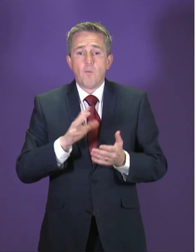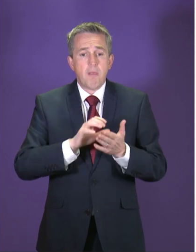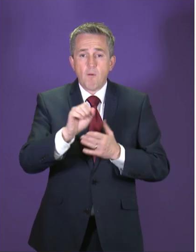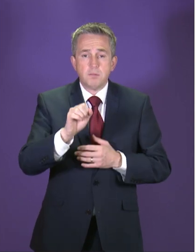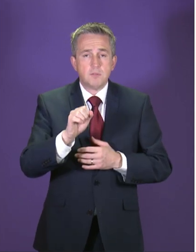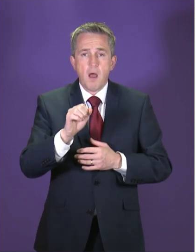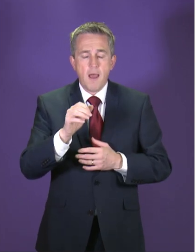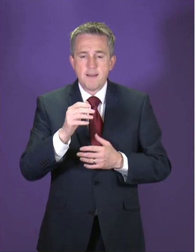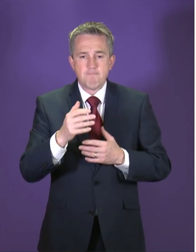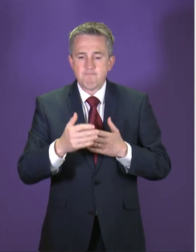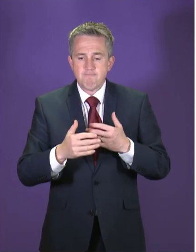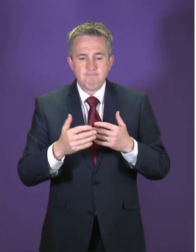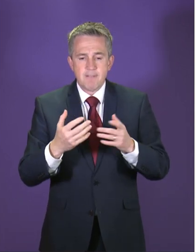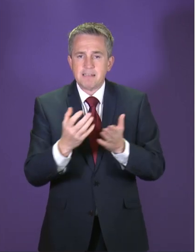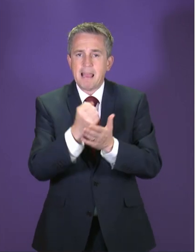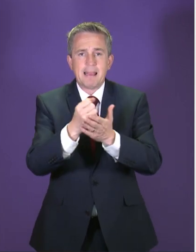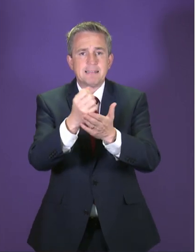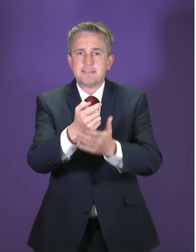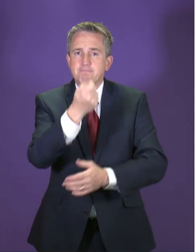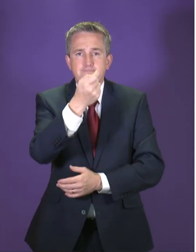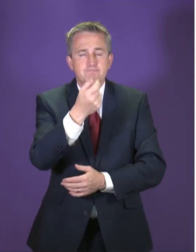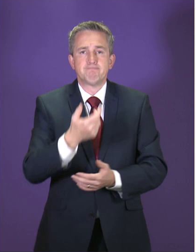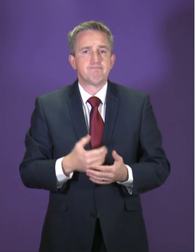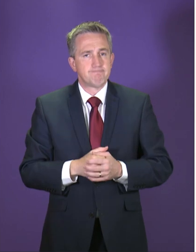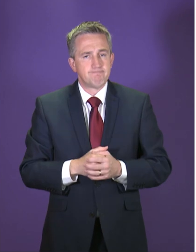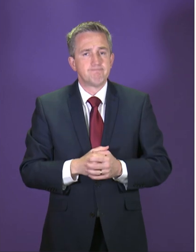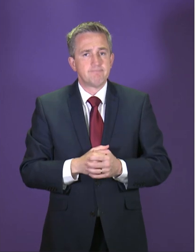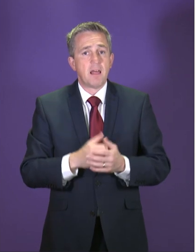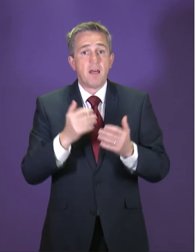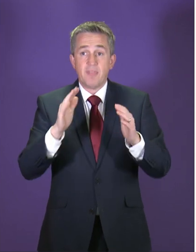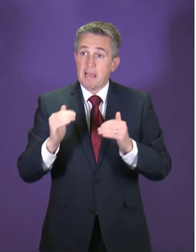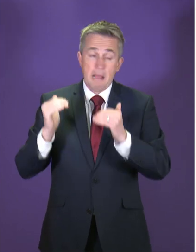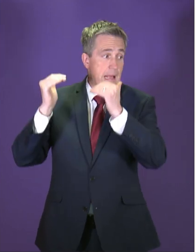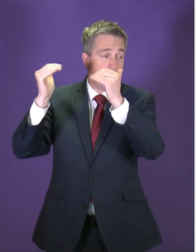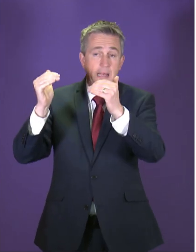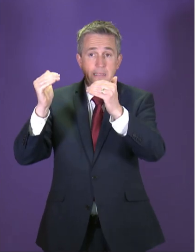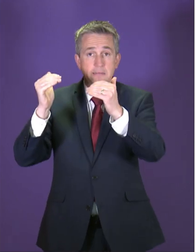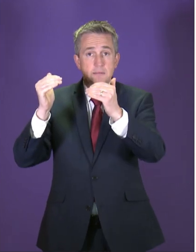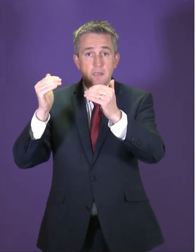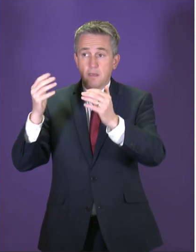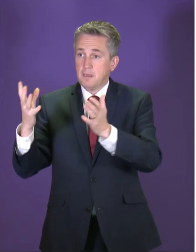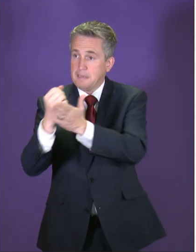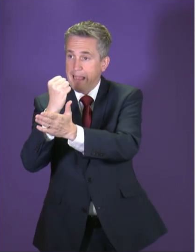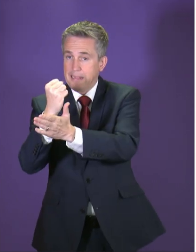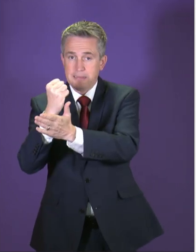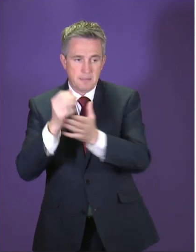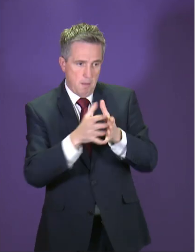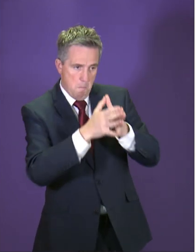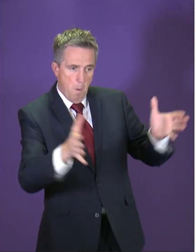culture, just as in investment banking. What the elite gains, the mass